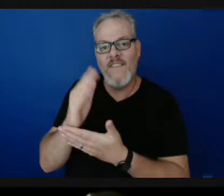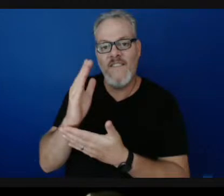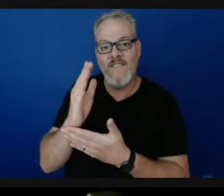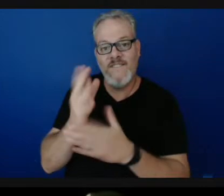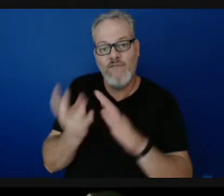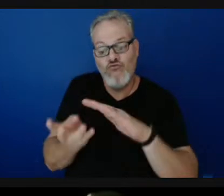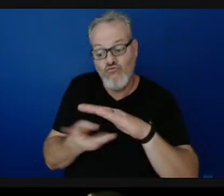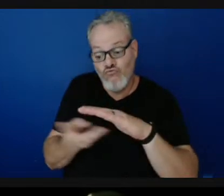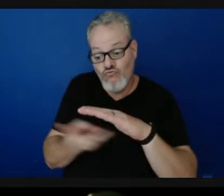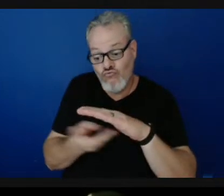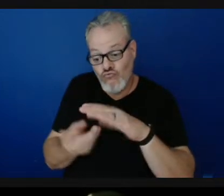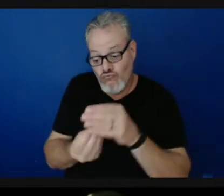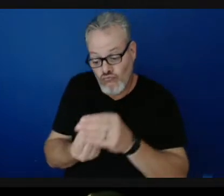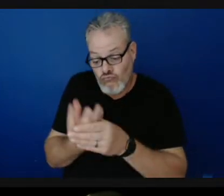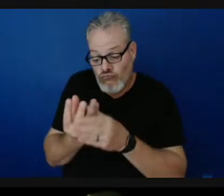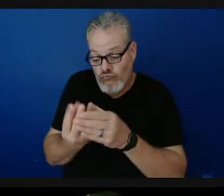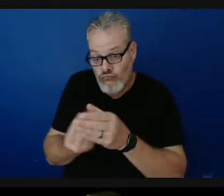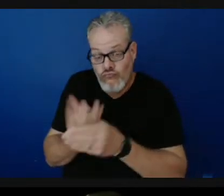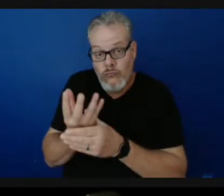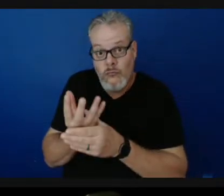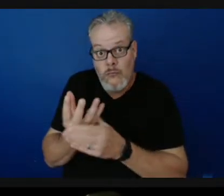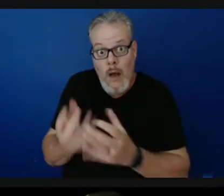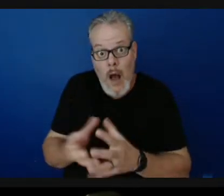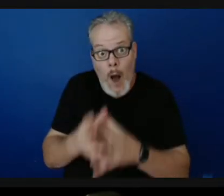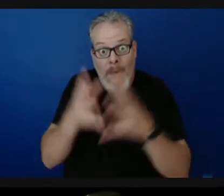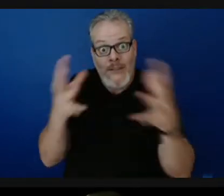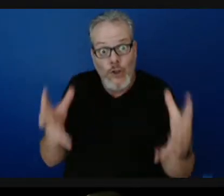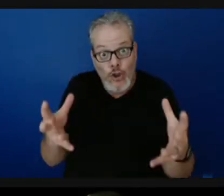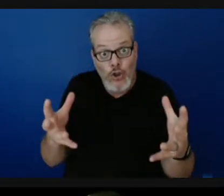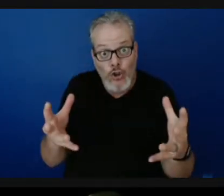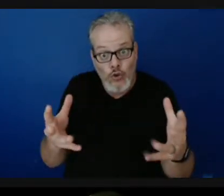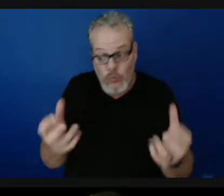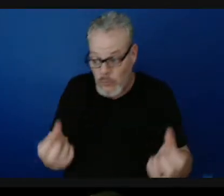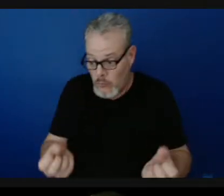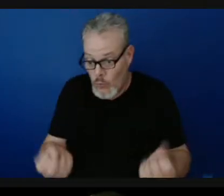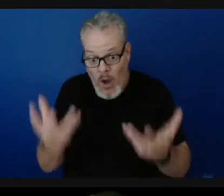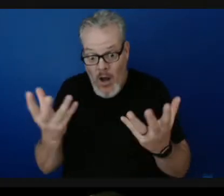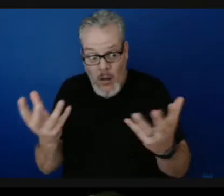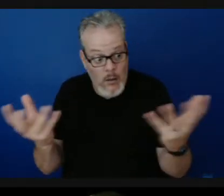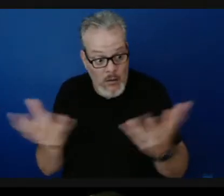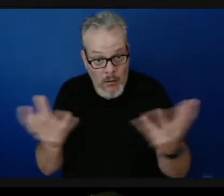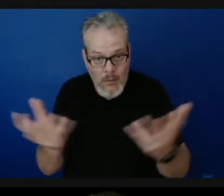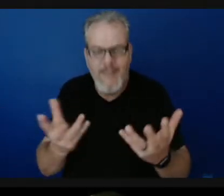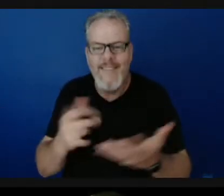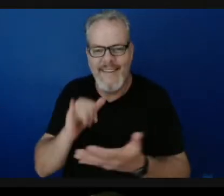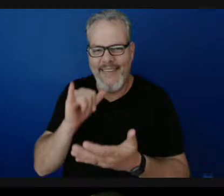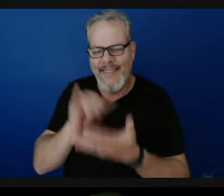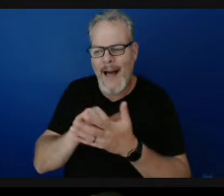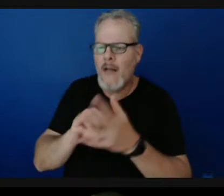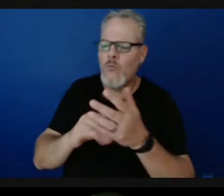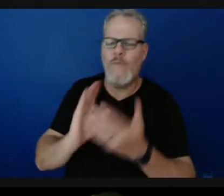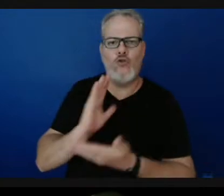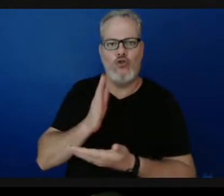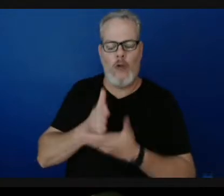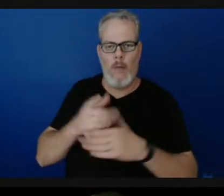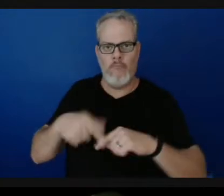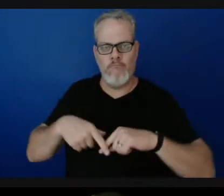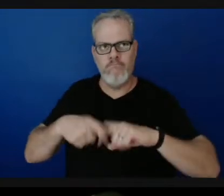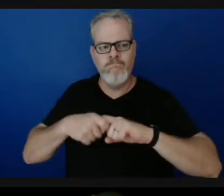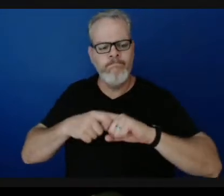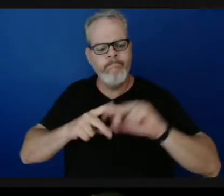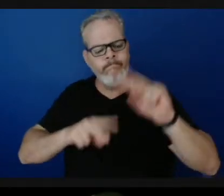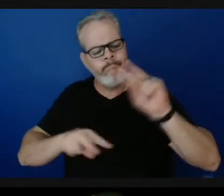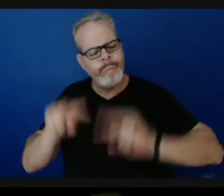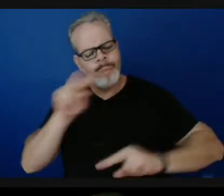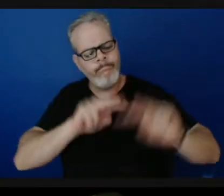the older stuff. But how much and to what degree, that's really where we have to stop, and you can't really say anything about that.